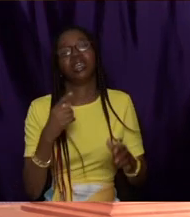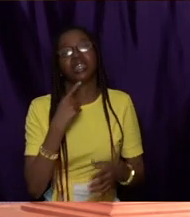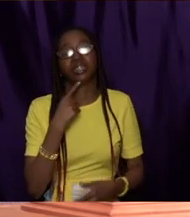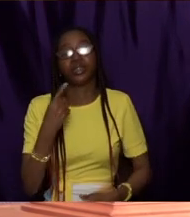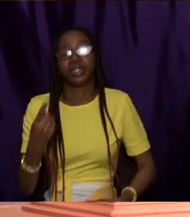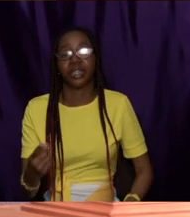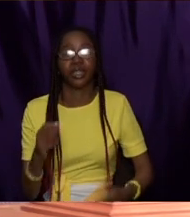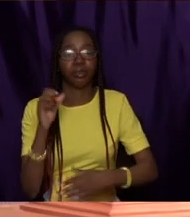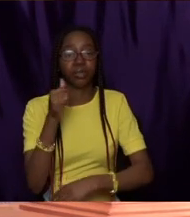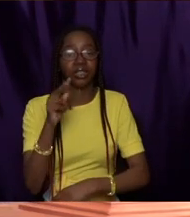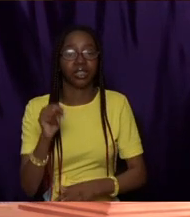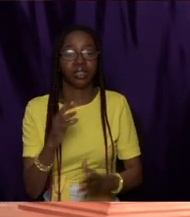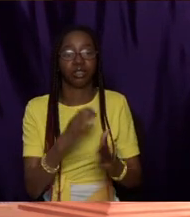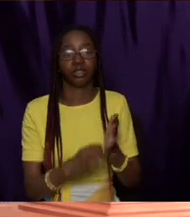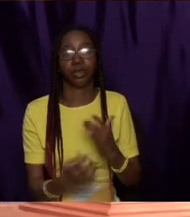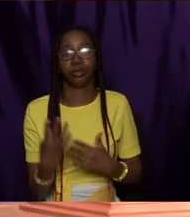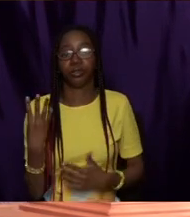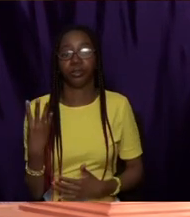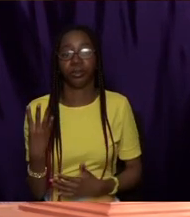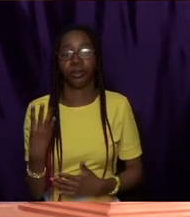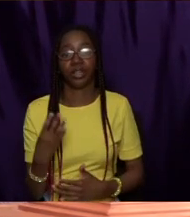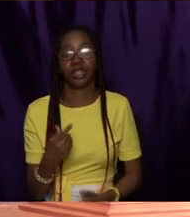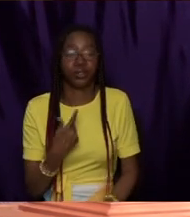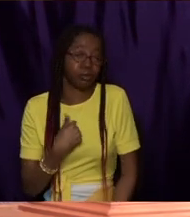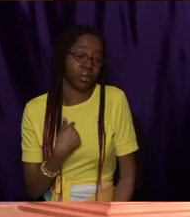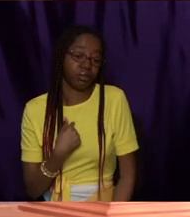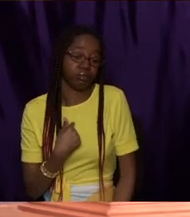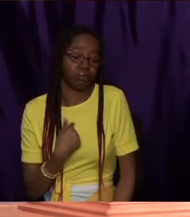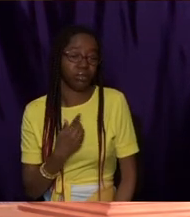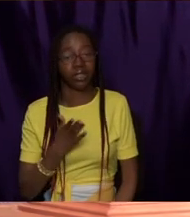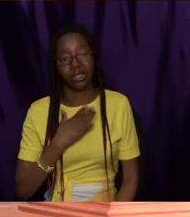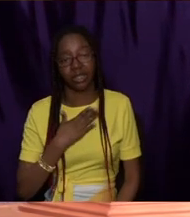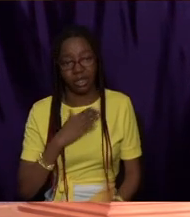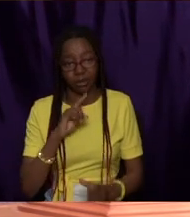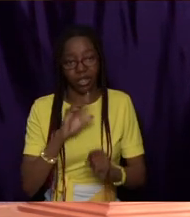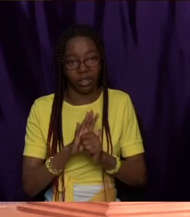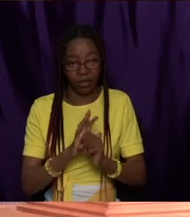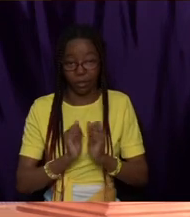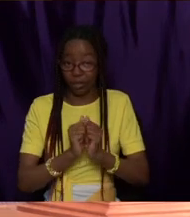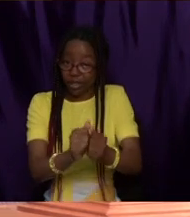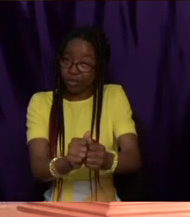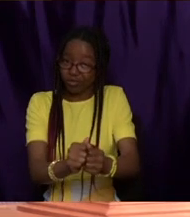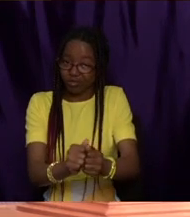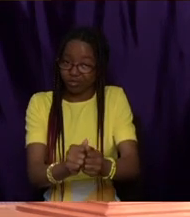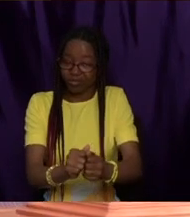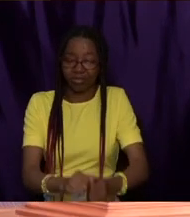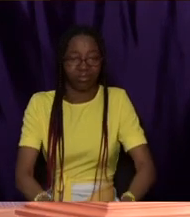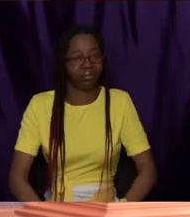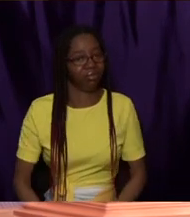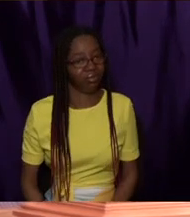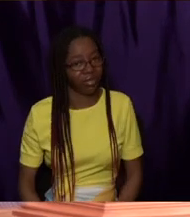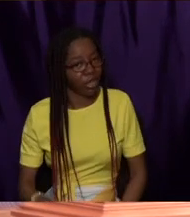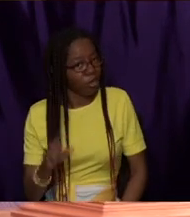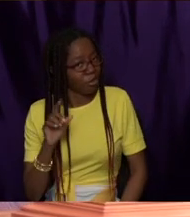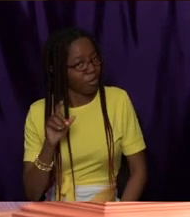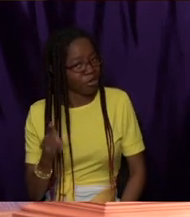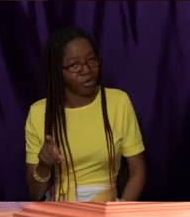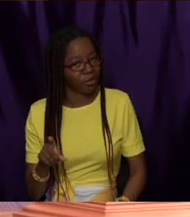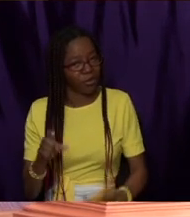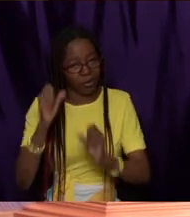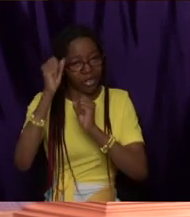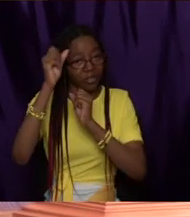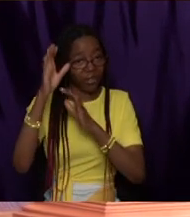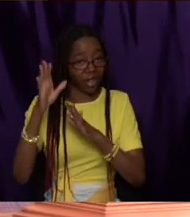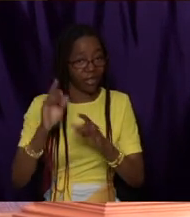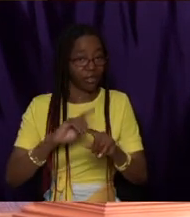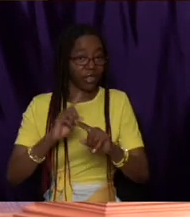Genesis 17, verse 4, as for me, this is my covenant with you. Talk, God. You will be the father of